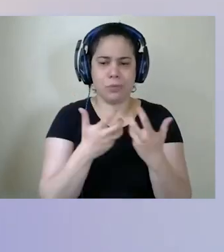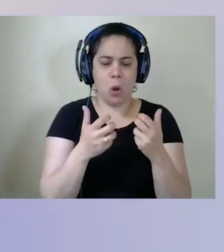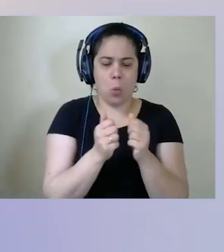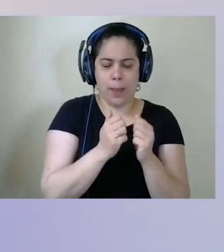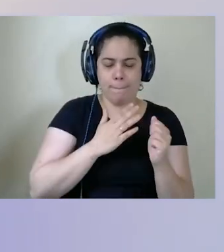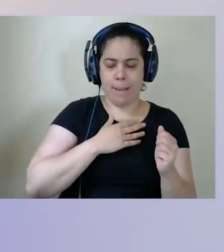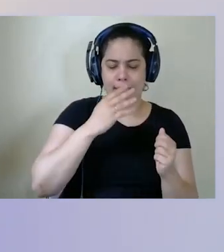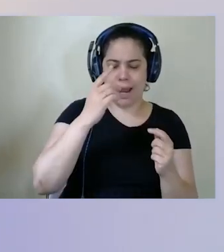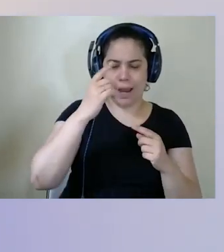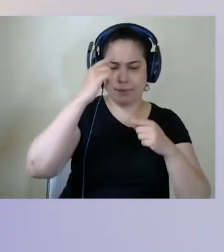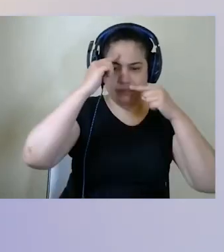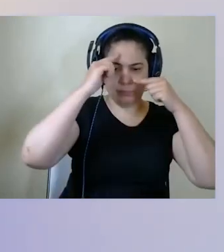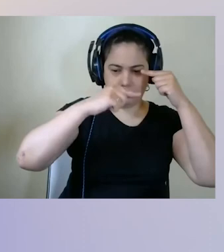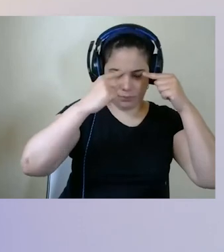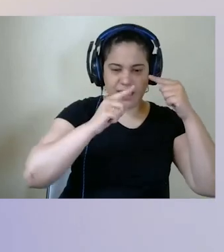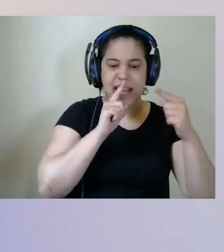model. And